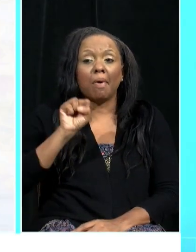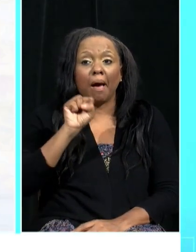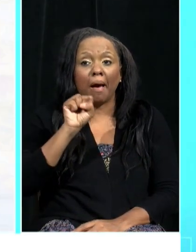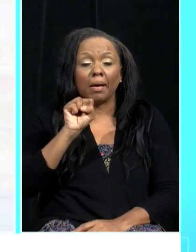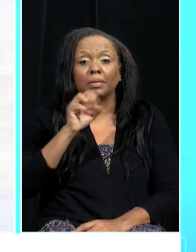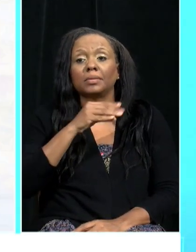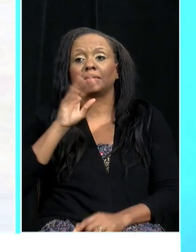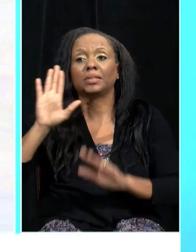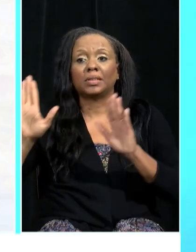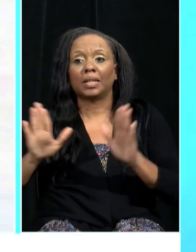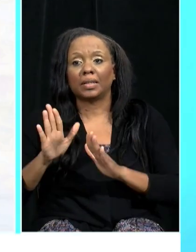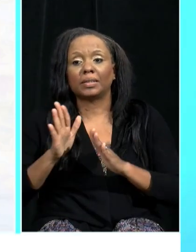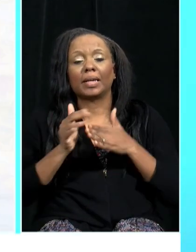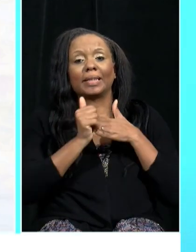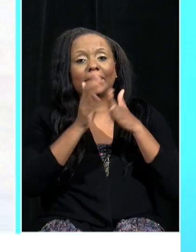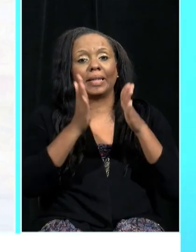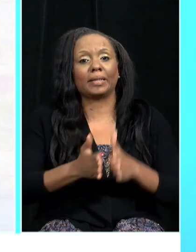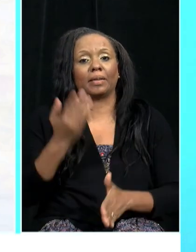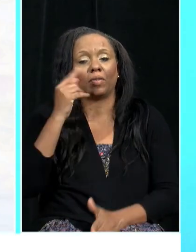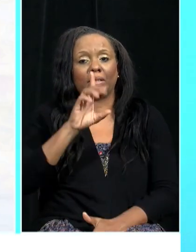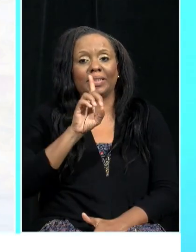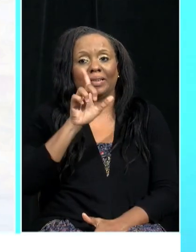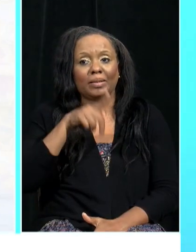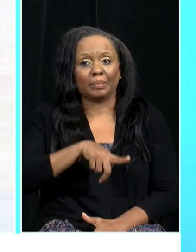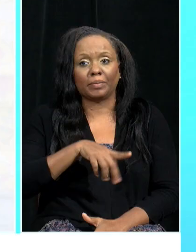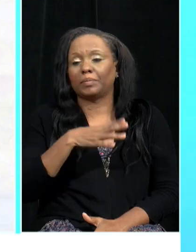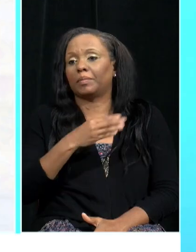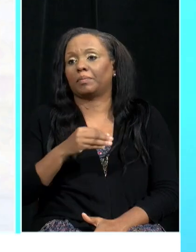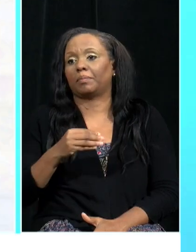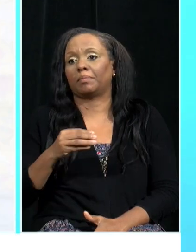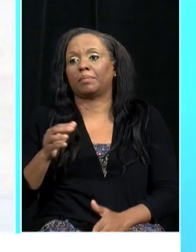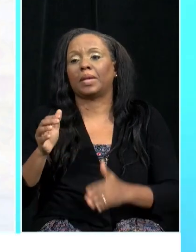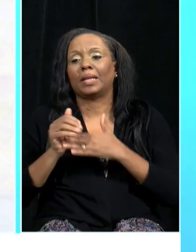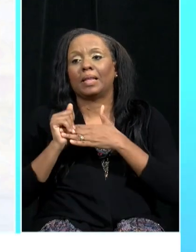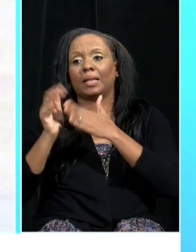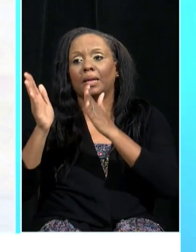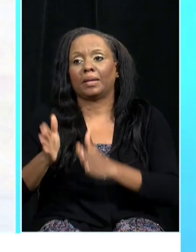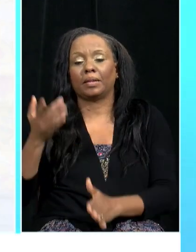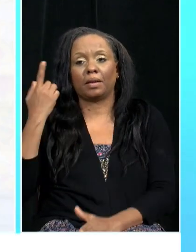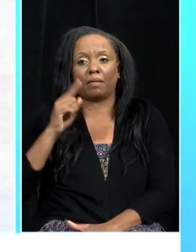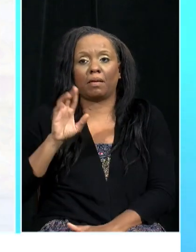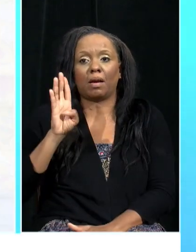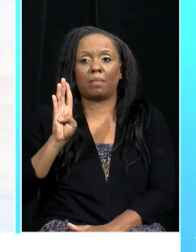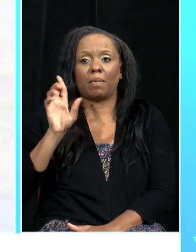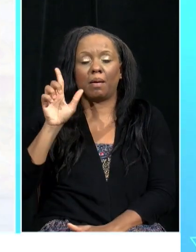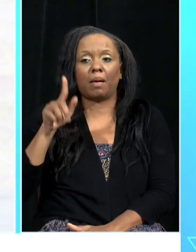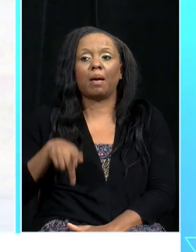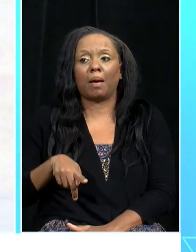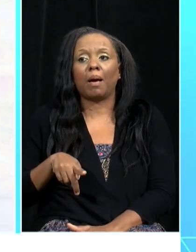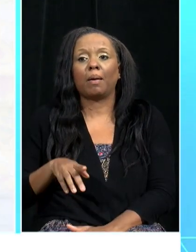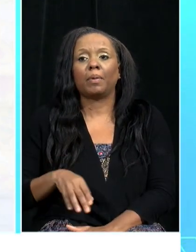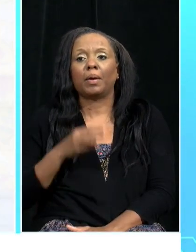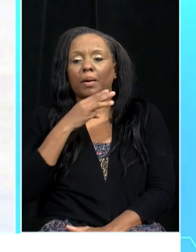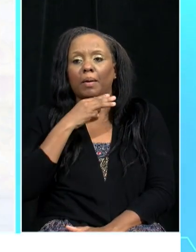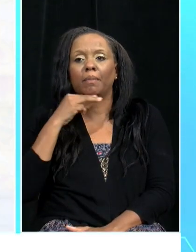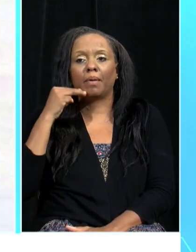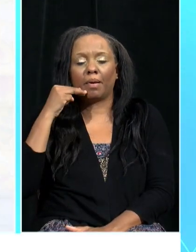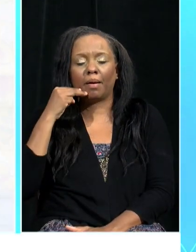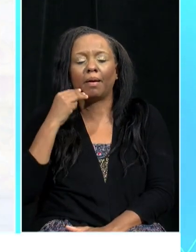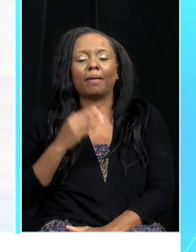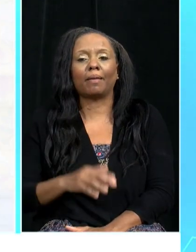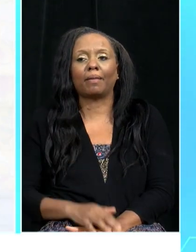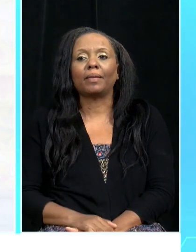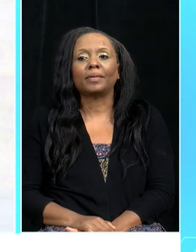leader of the Democratic Labour Party, Verla de Pisa, and the leader of the Prime Minister of the Barbados Labour Party, Mia